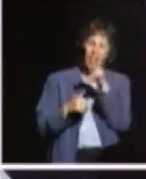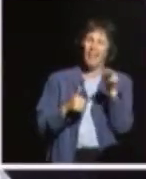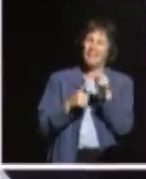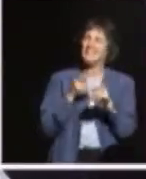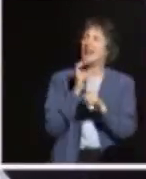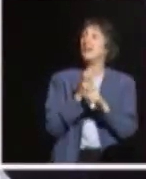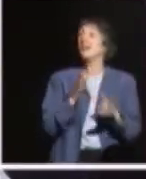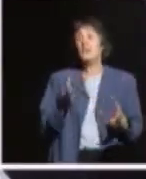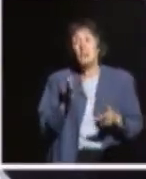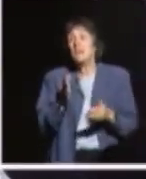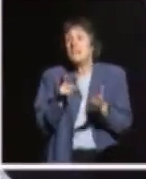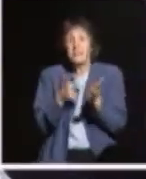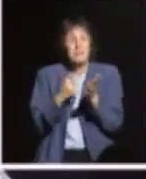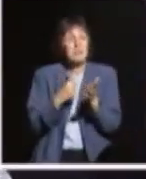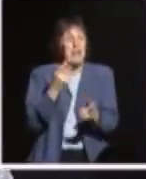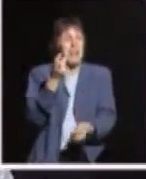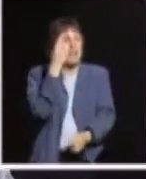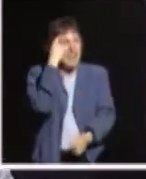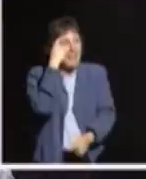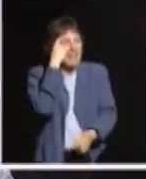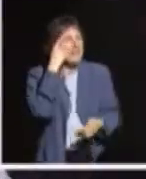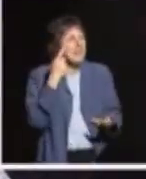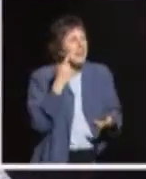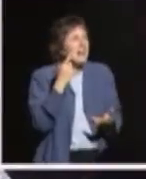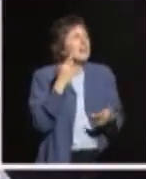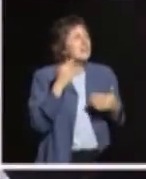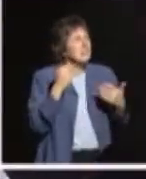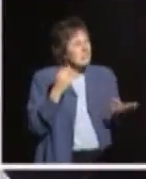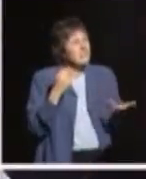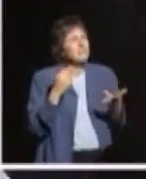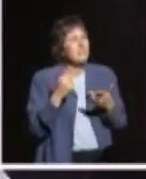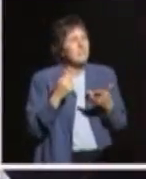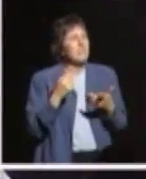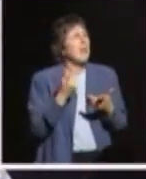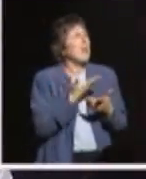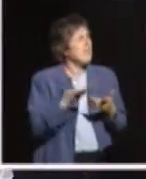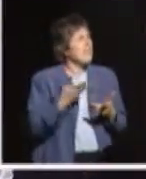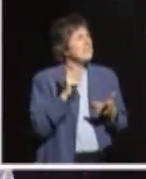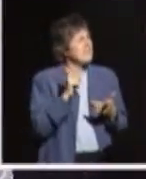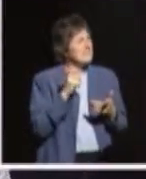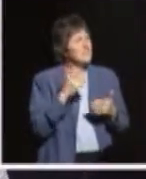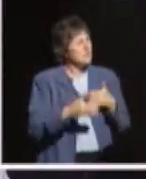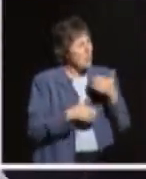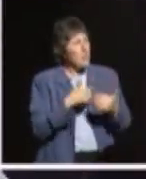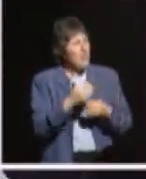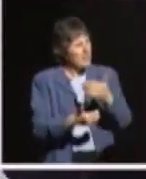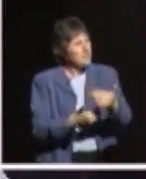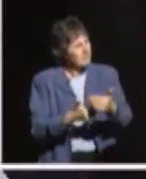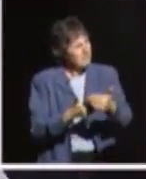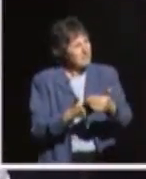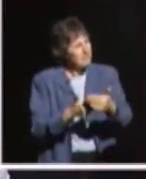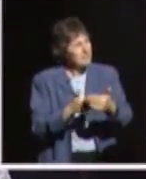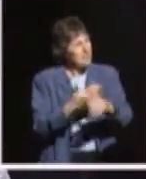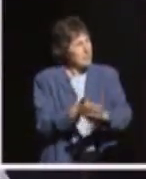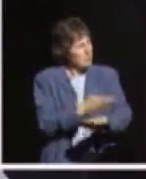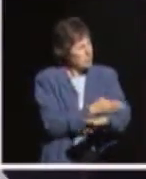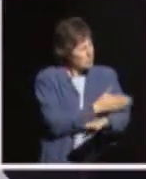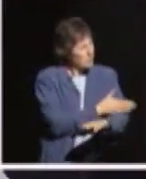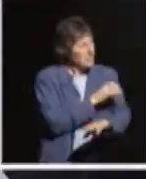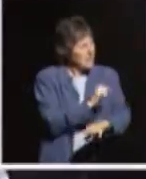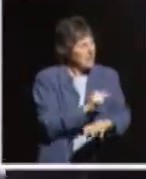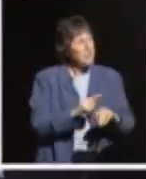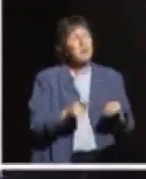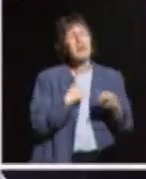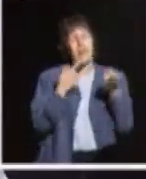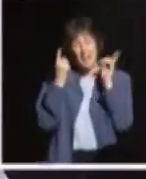oftentimes I think that things need to move ahead, things need to go ahead. But what I do really agree with Mr. Massa